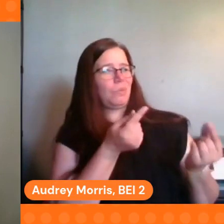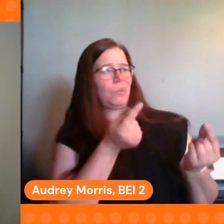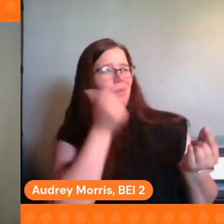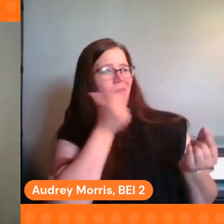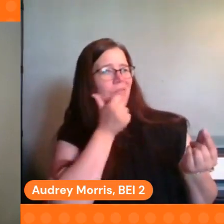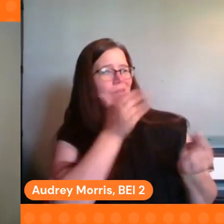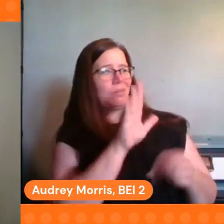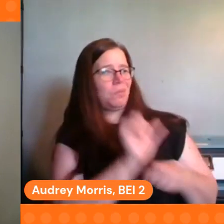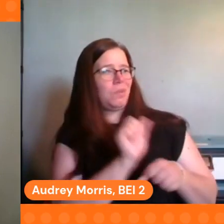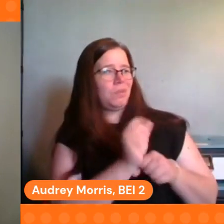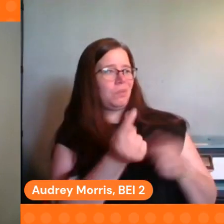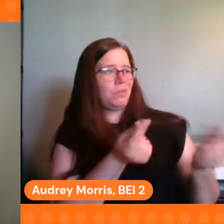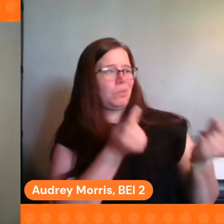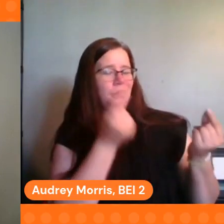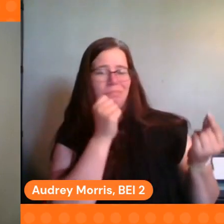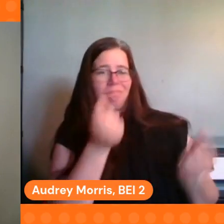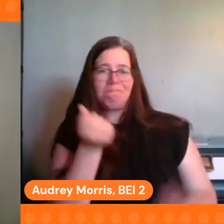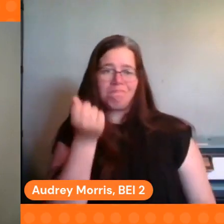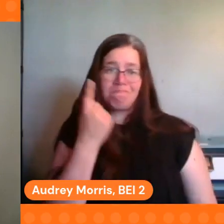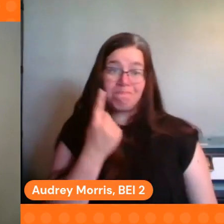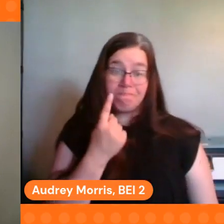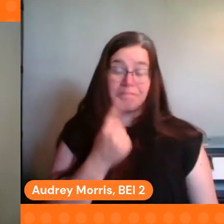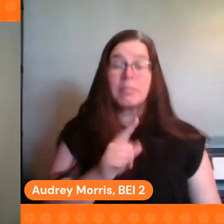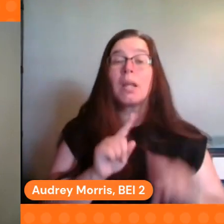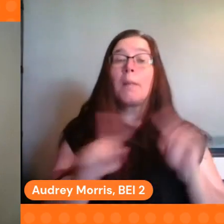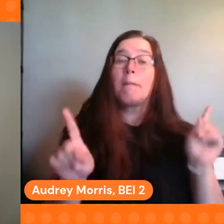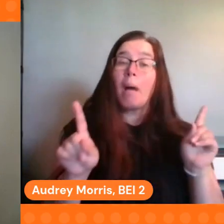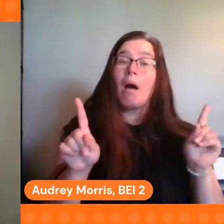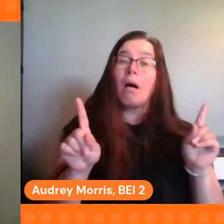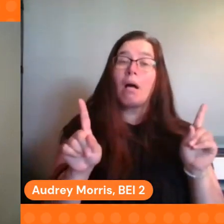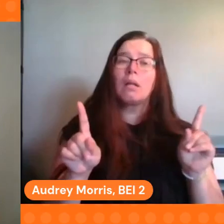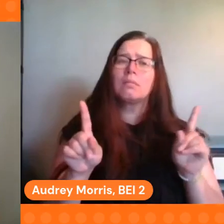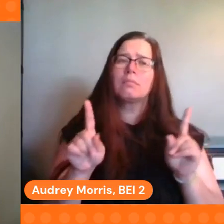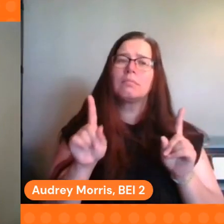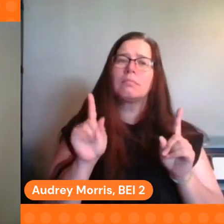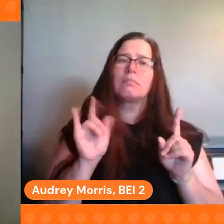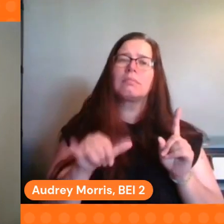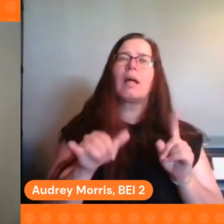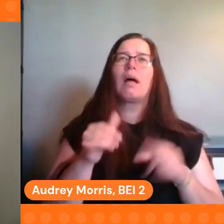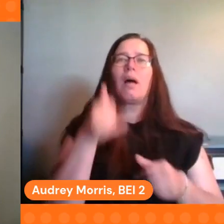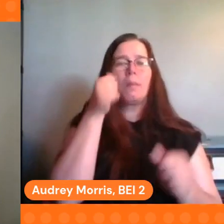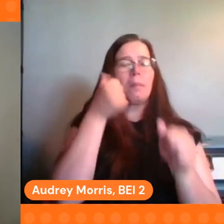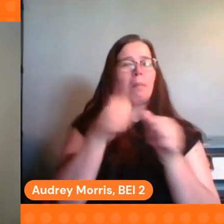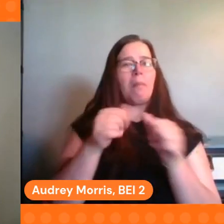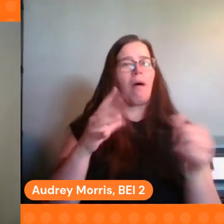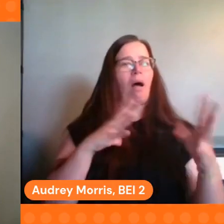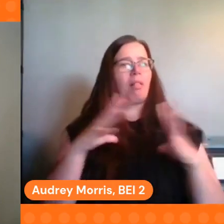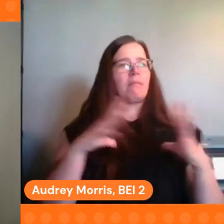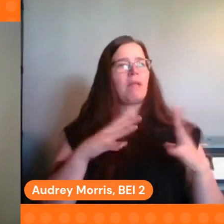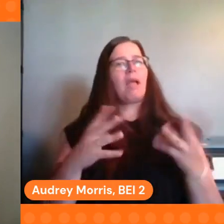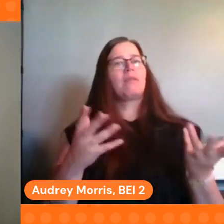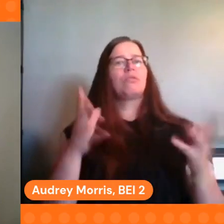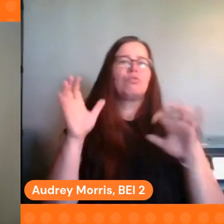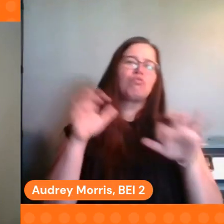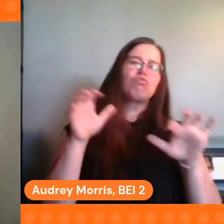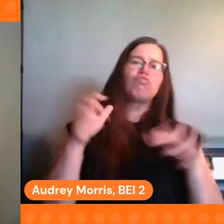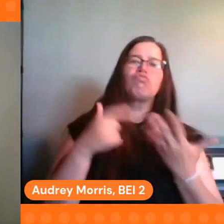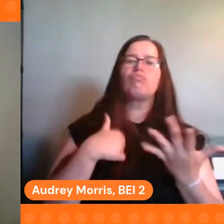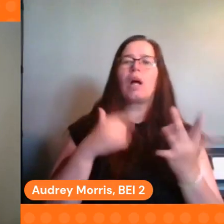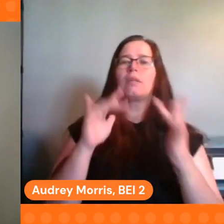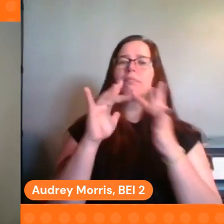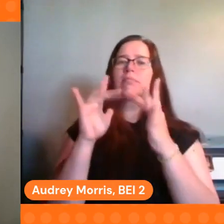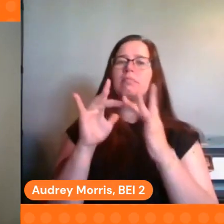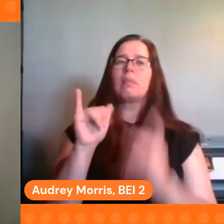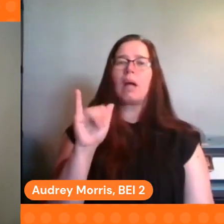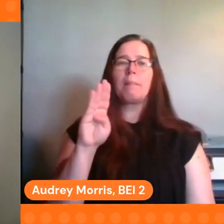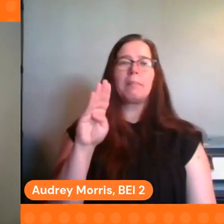So, but it was a holiday, a rainy holiday. And I got them to actually play with some of the IBM's AI